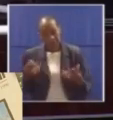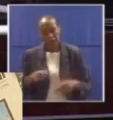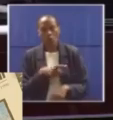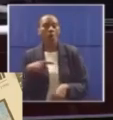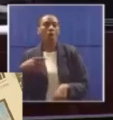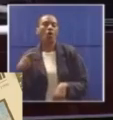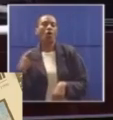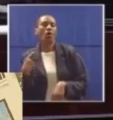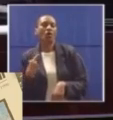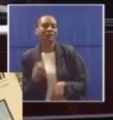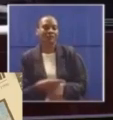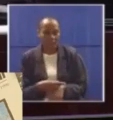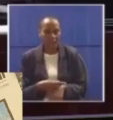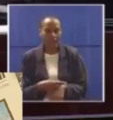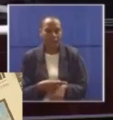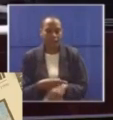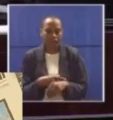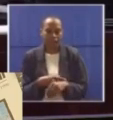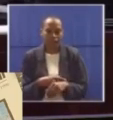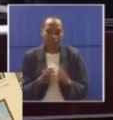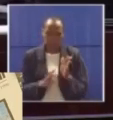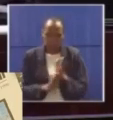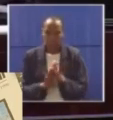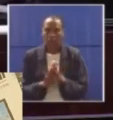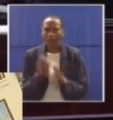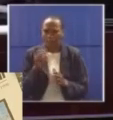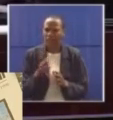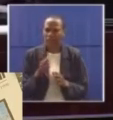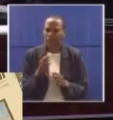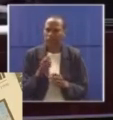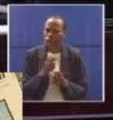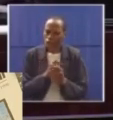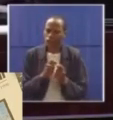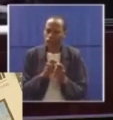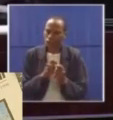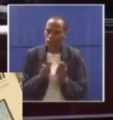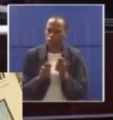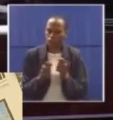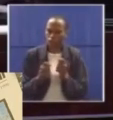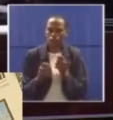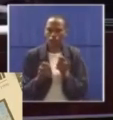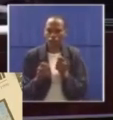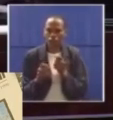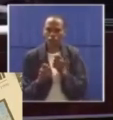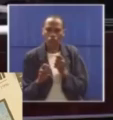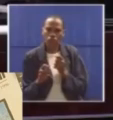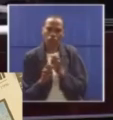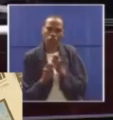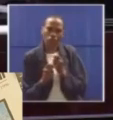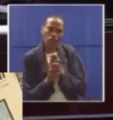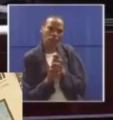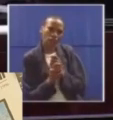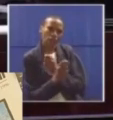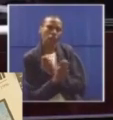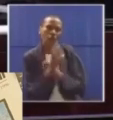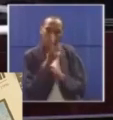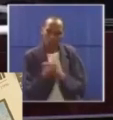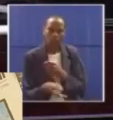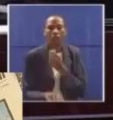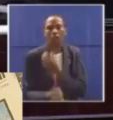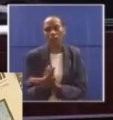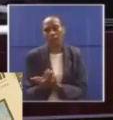than what our people expected, but it is moving and the needle will continue to move. And this, I